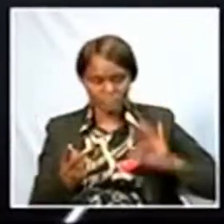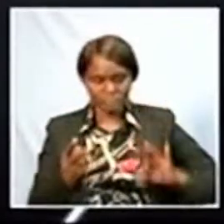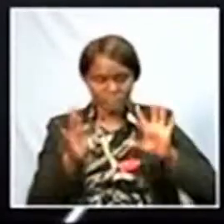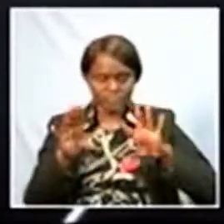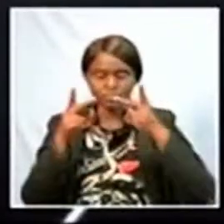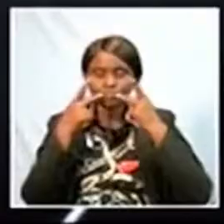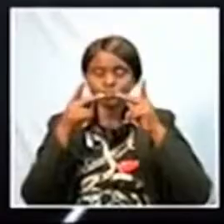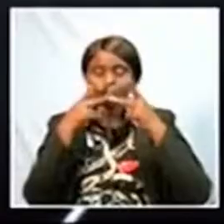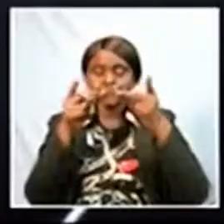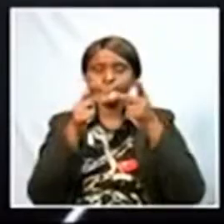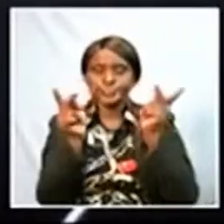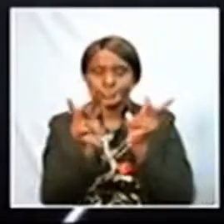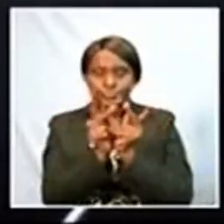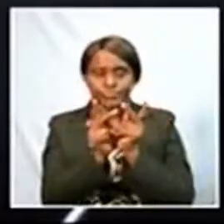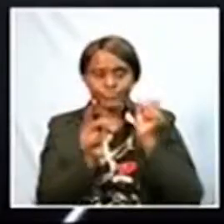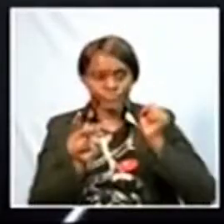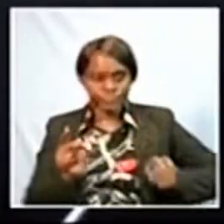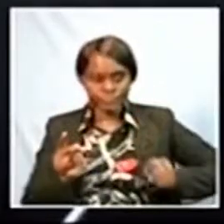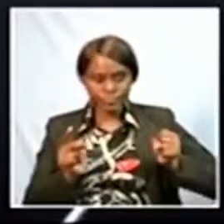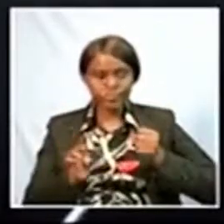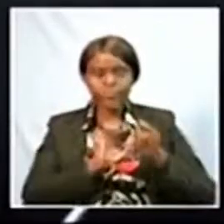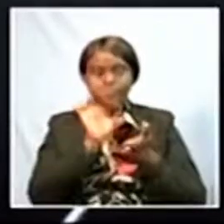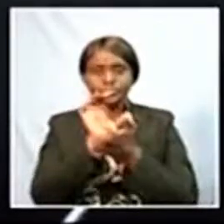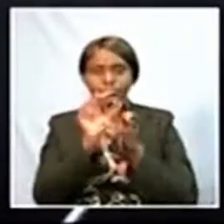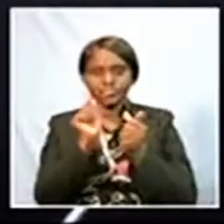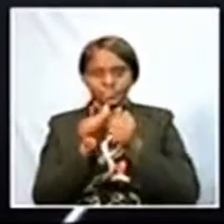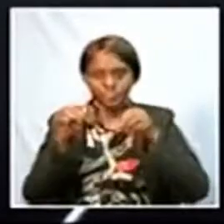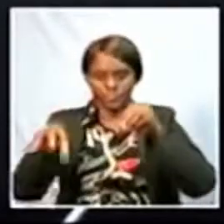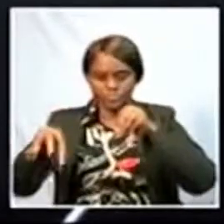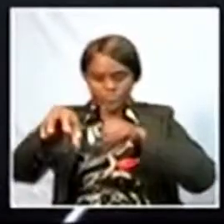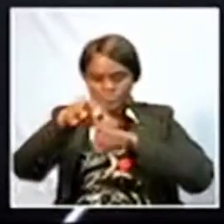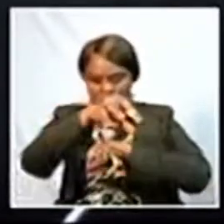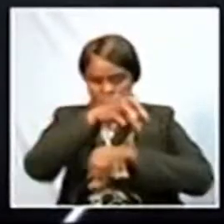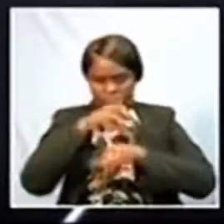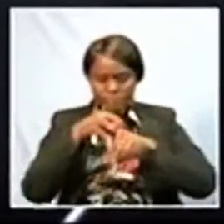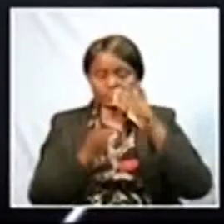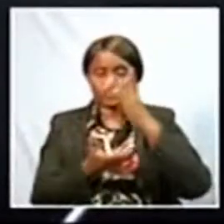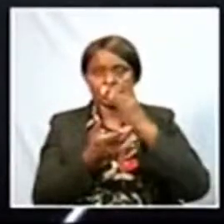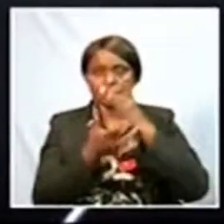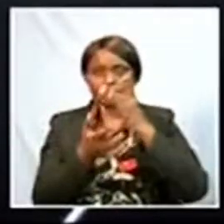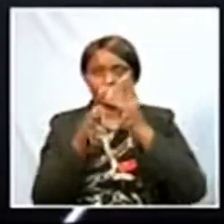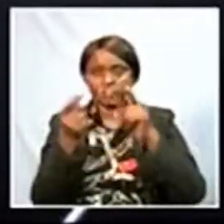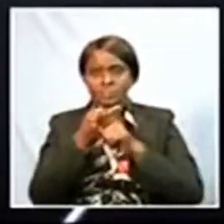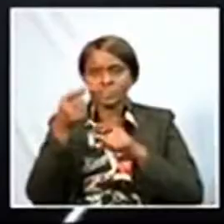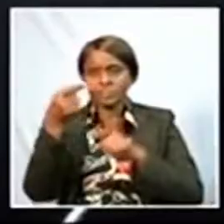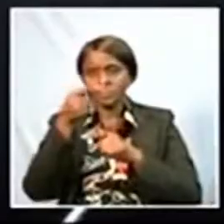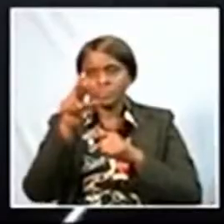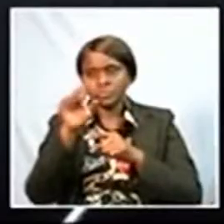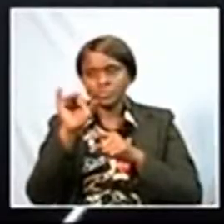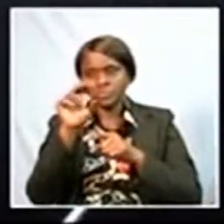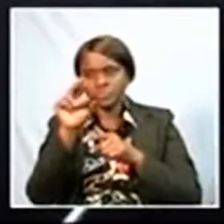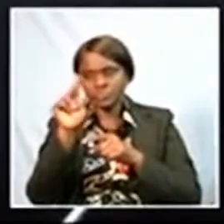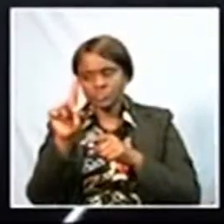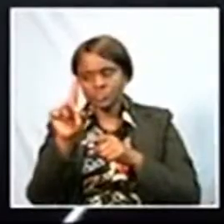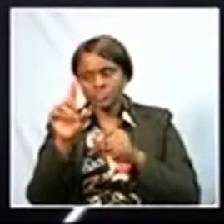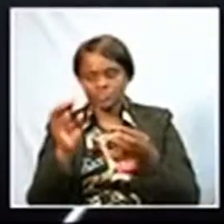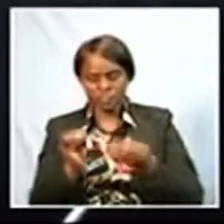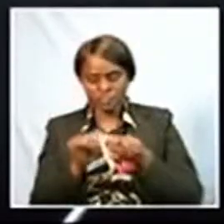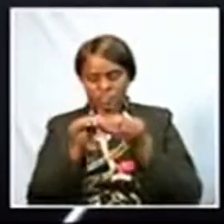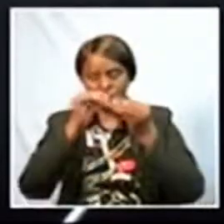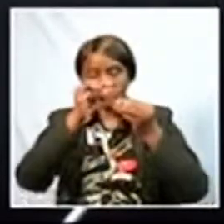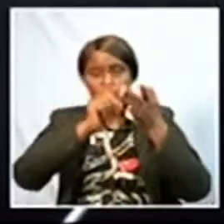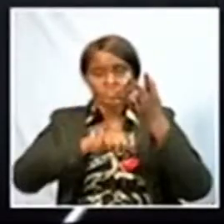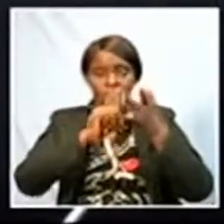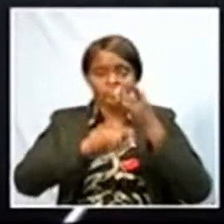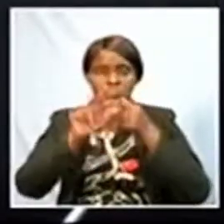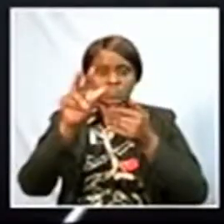public facilities is Chief Joma and surrounding areas. The technology is by grid extension, and the total cost